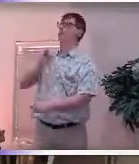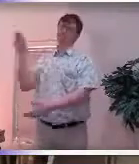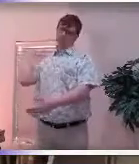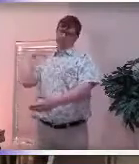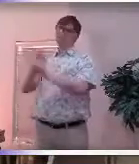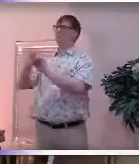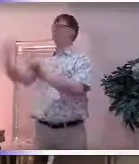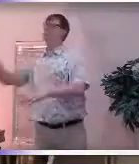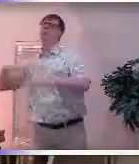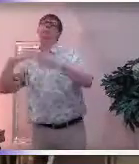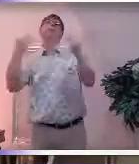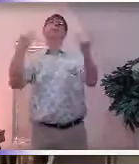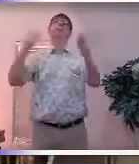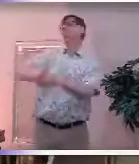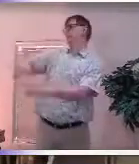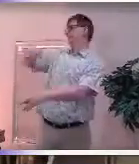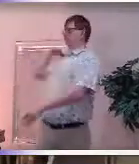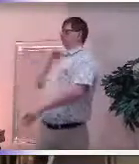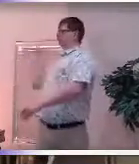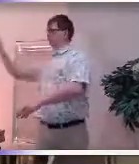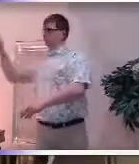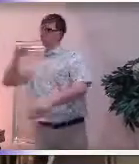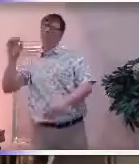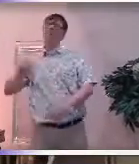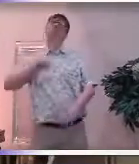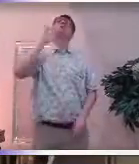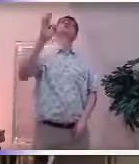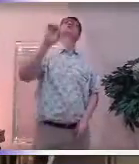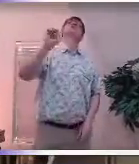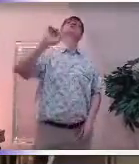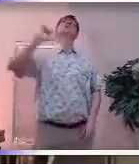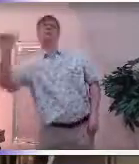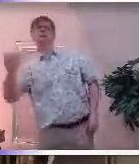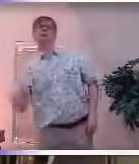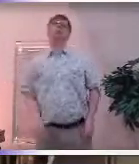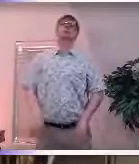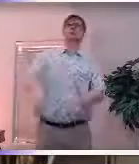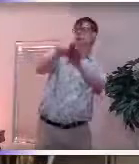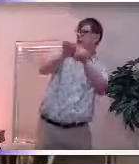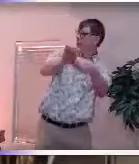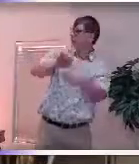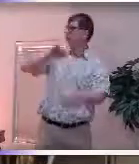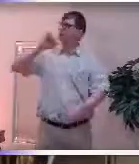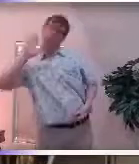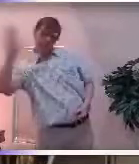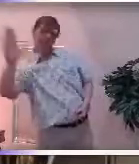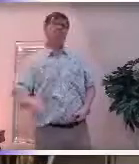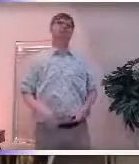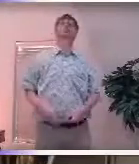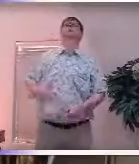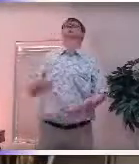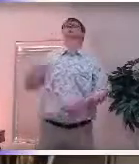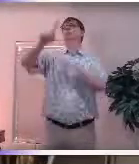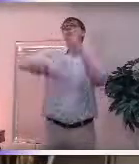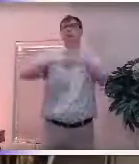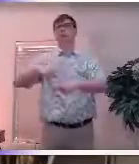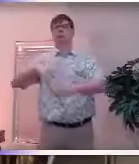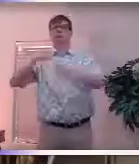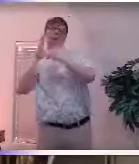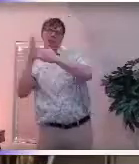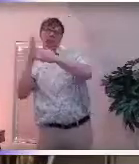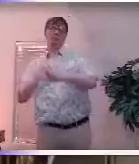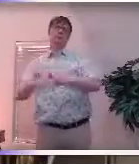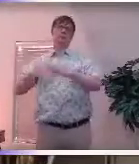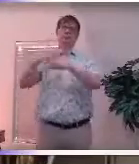are more bacteria than we are DNA. So that's just how it is. Now here's a